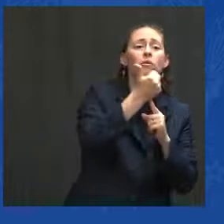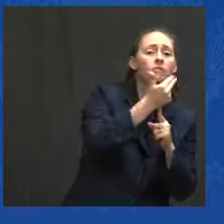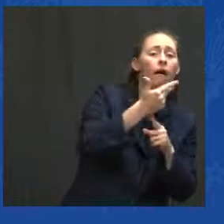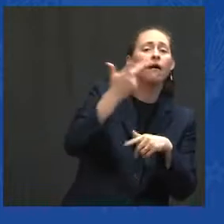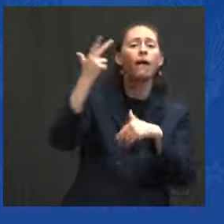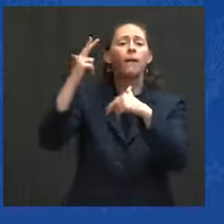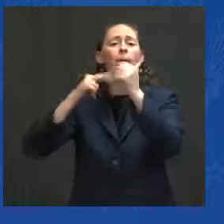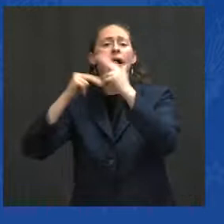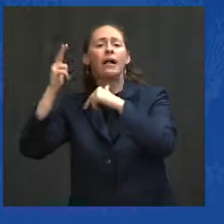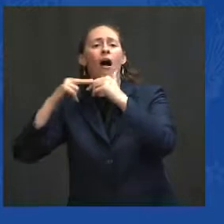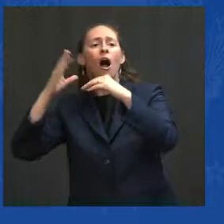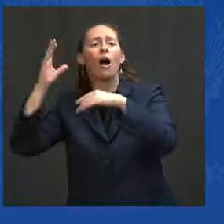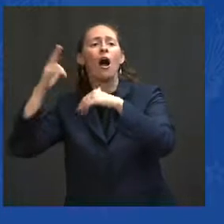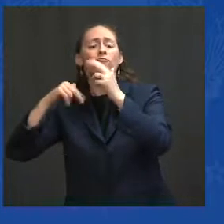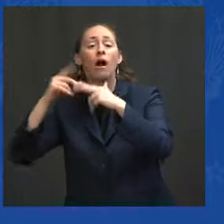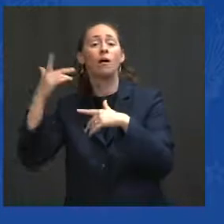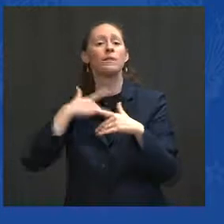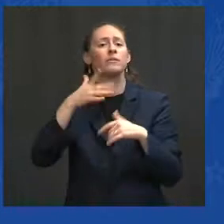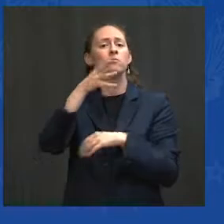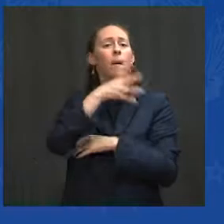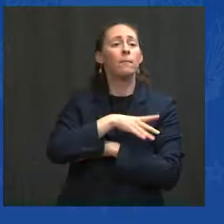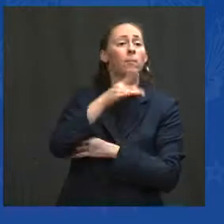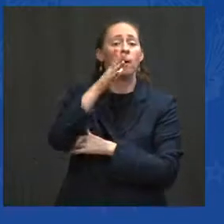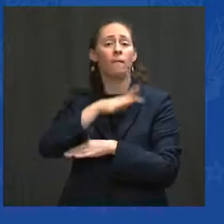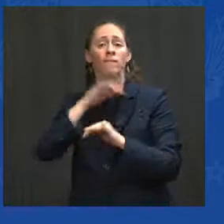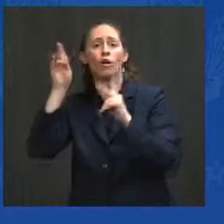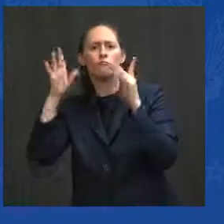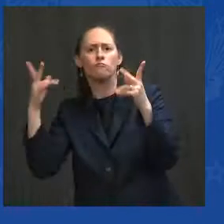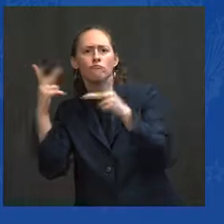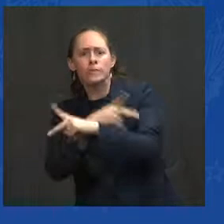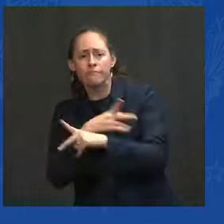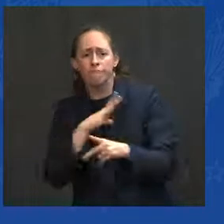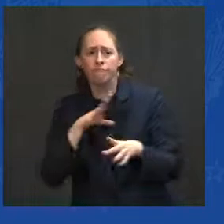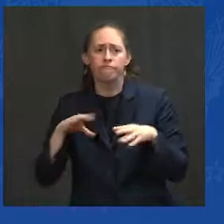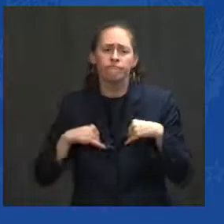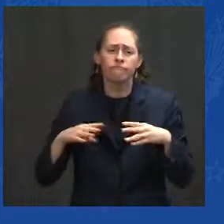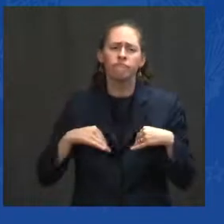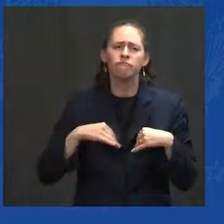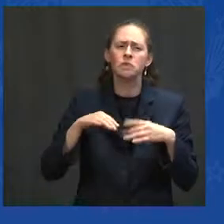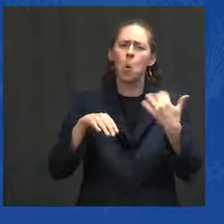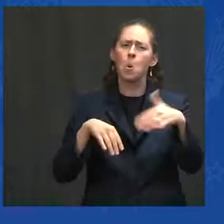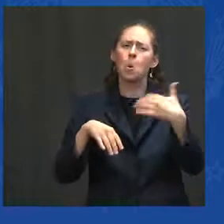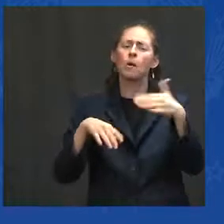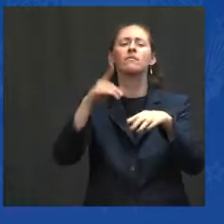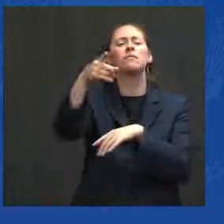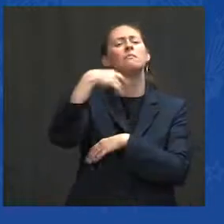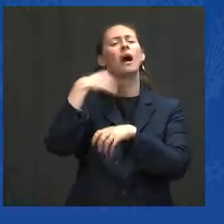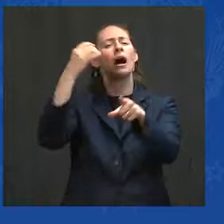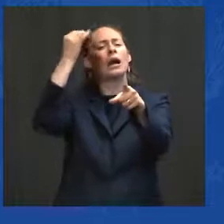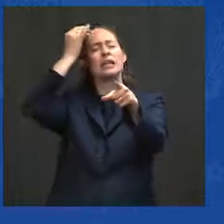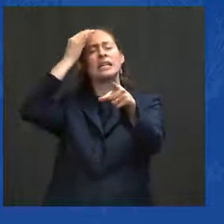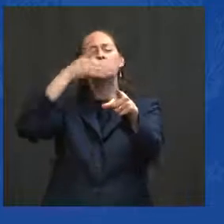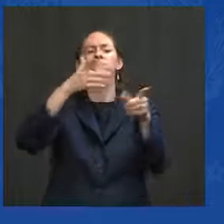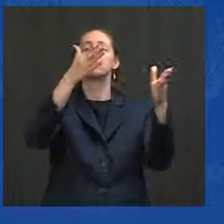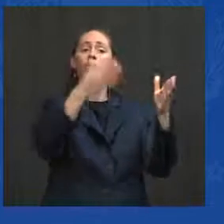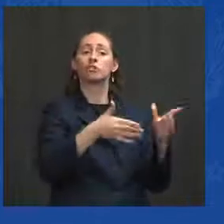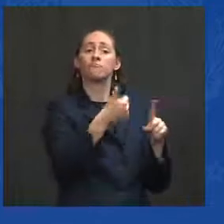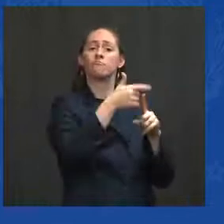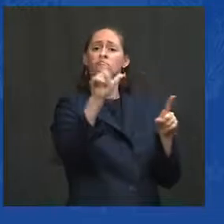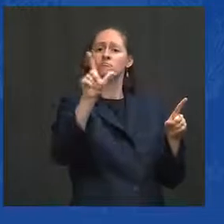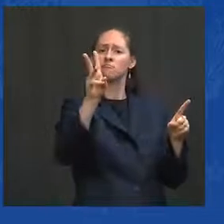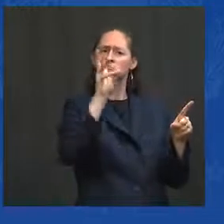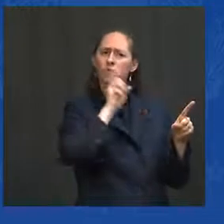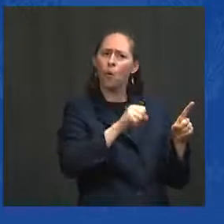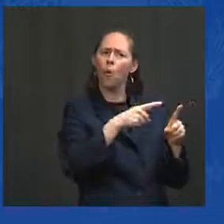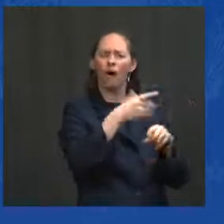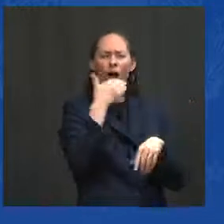and women of color. Think of the 26-year-old employee at a company. She's a star worker, but